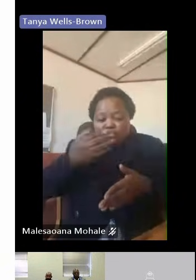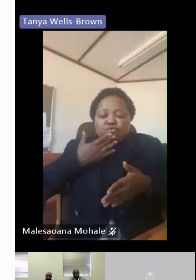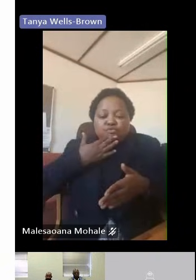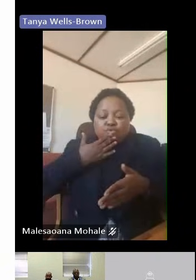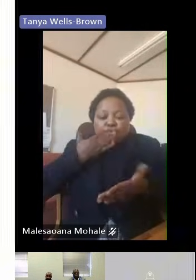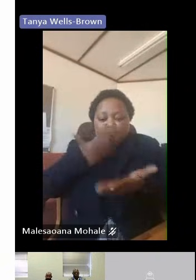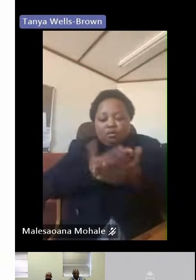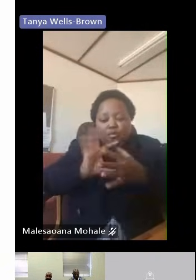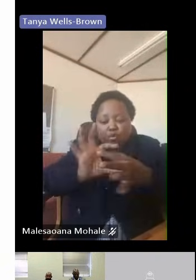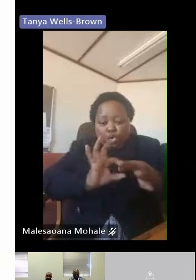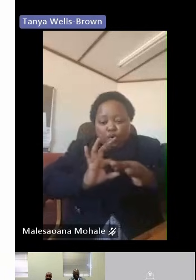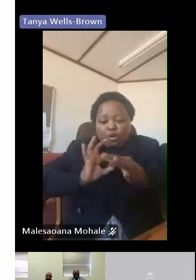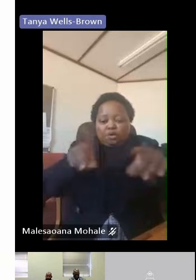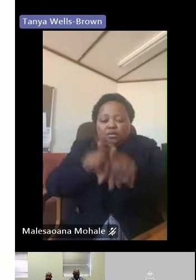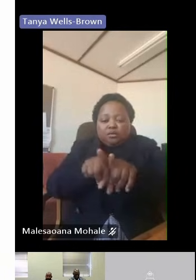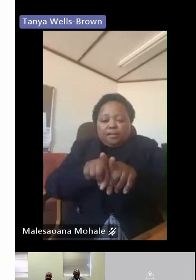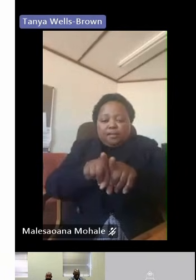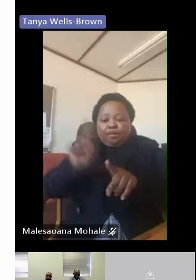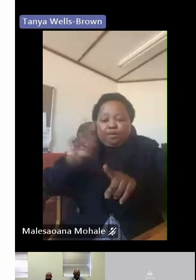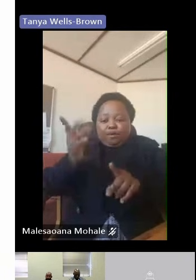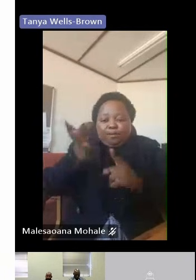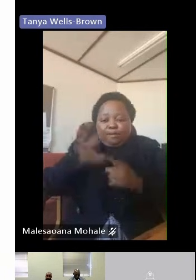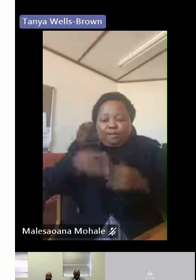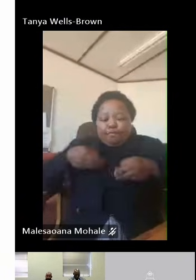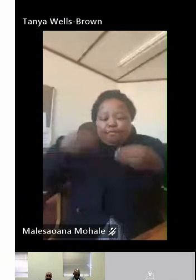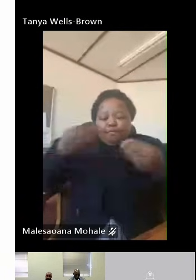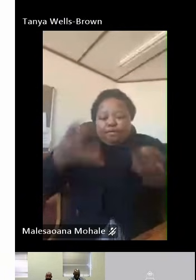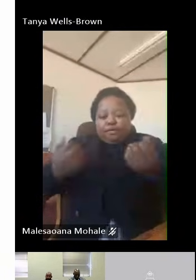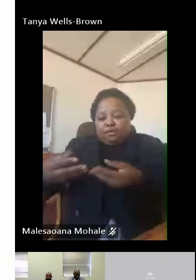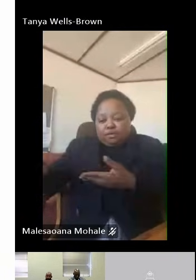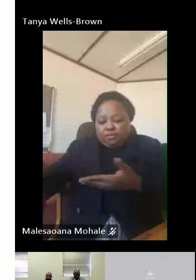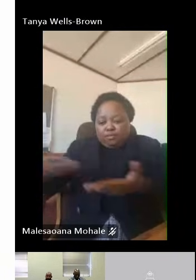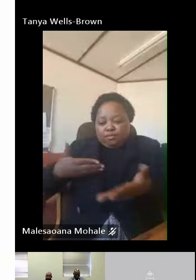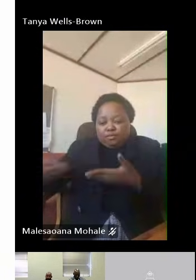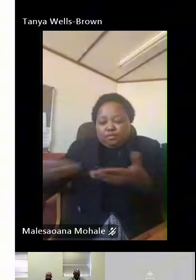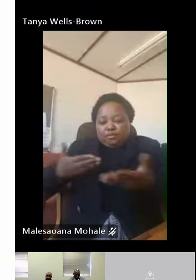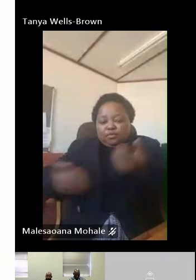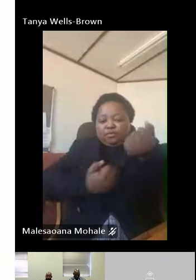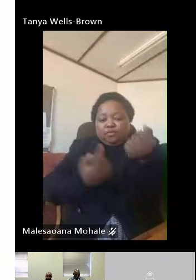and provide support to all of these responses?